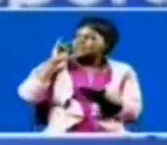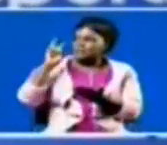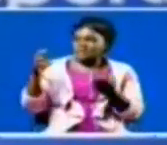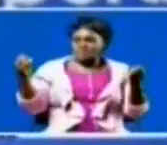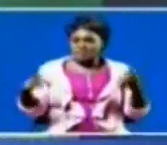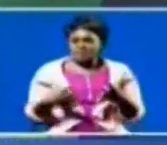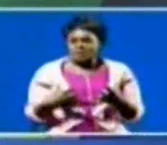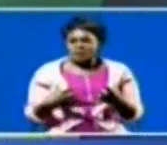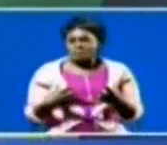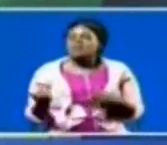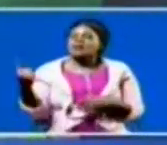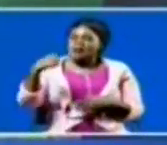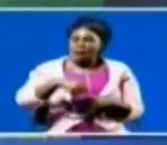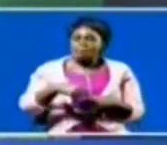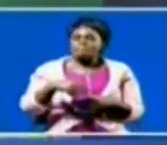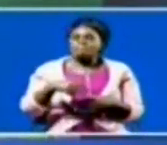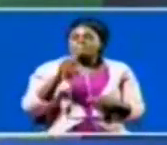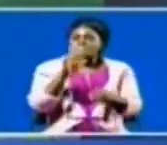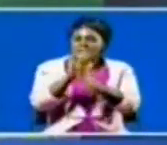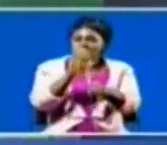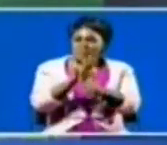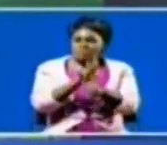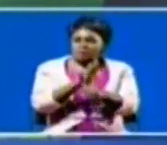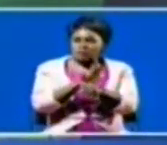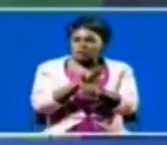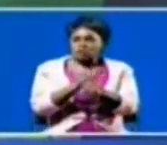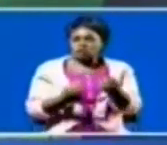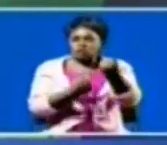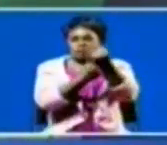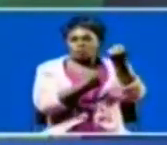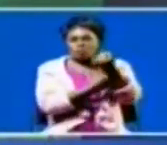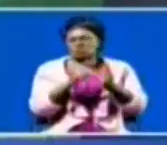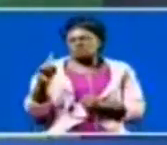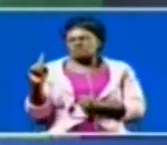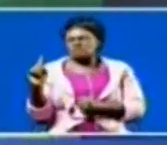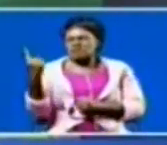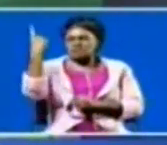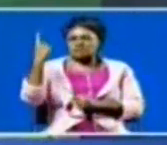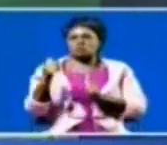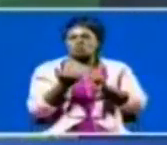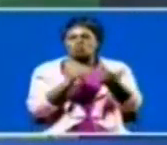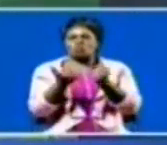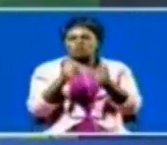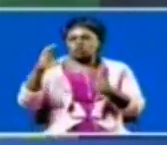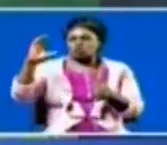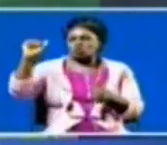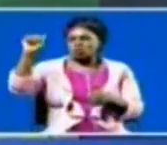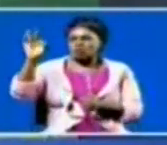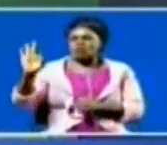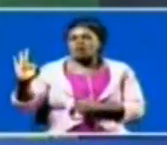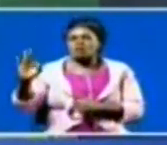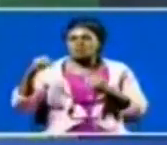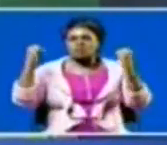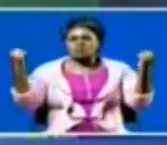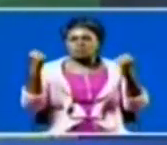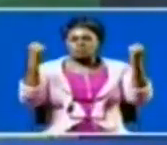fans to turn out in large numbers for our first CAF